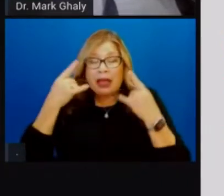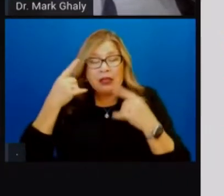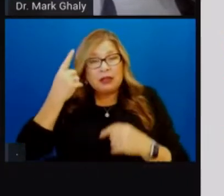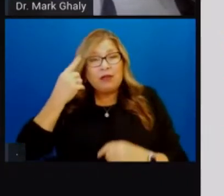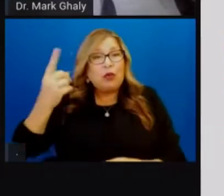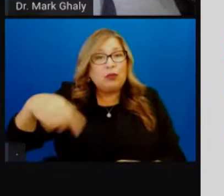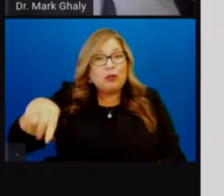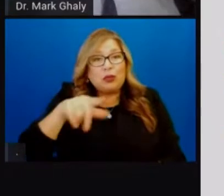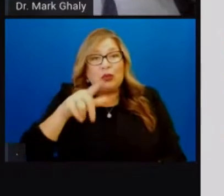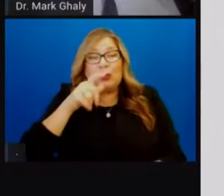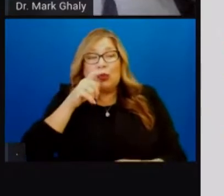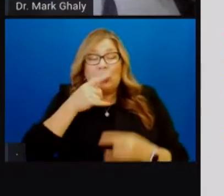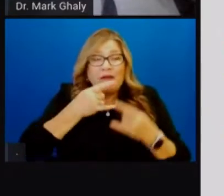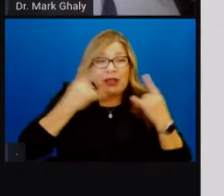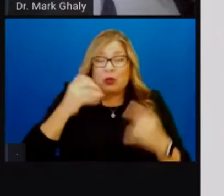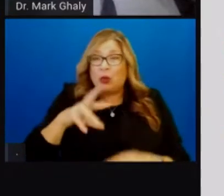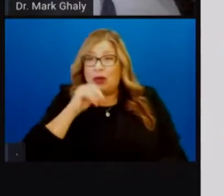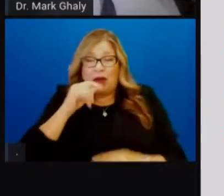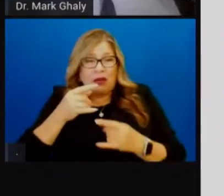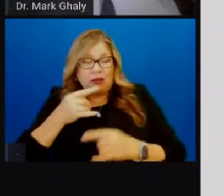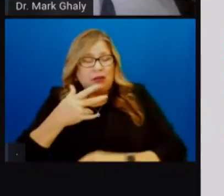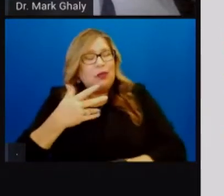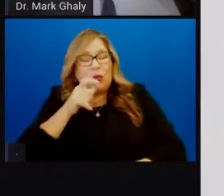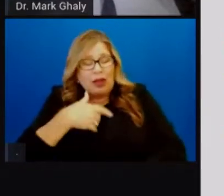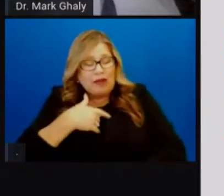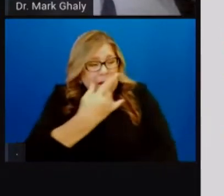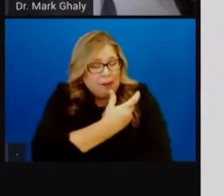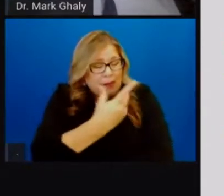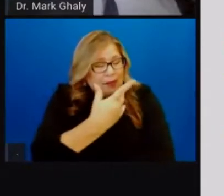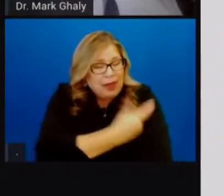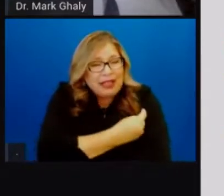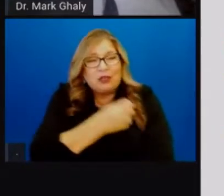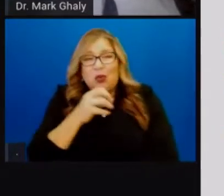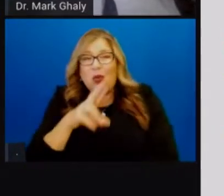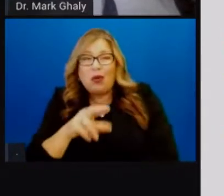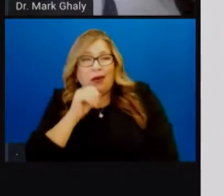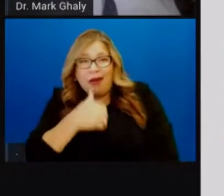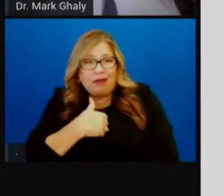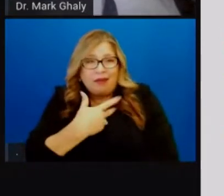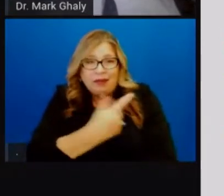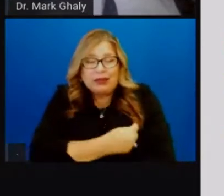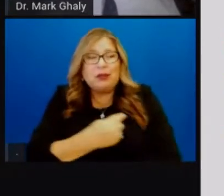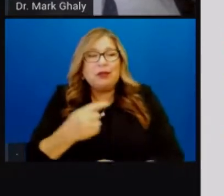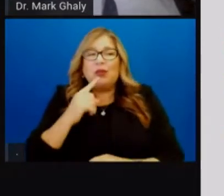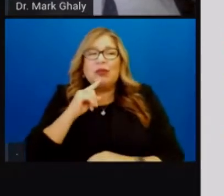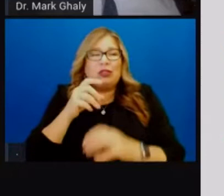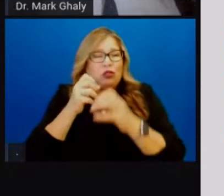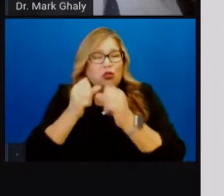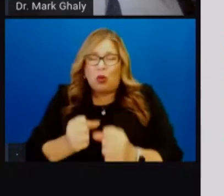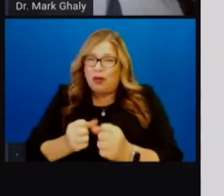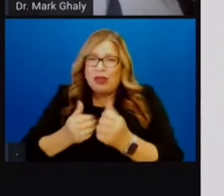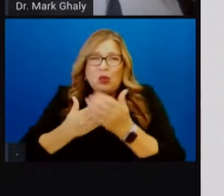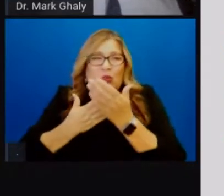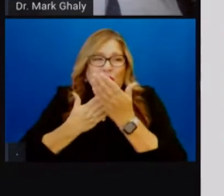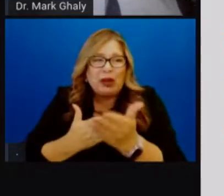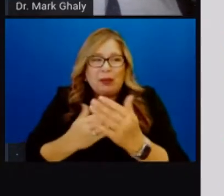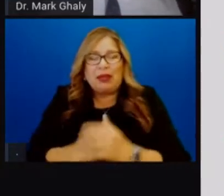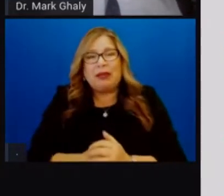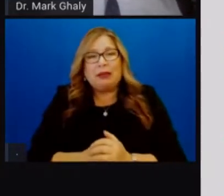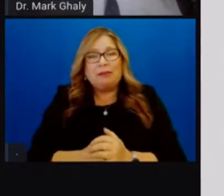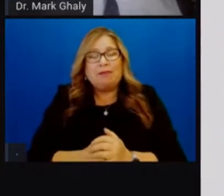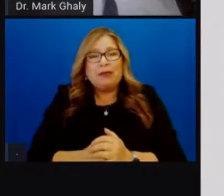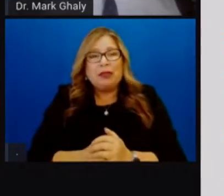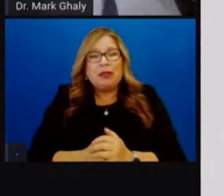no longer required. It's strongly recommended. We went over this a couple weeks ago. We talked about how